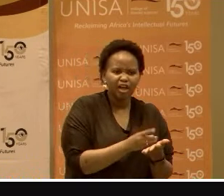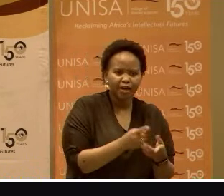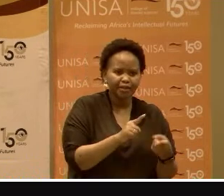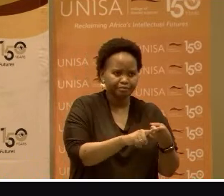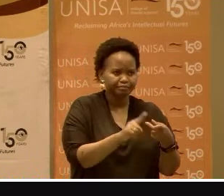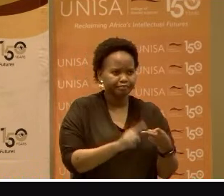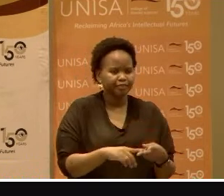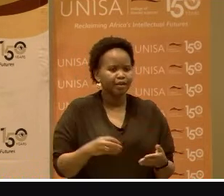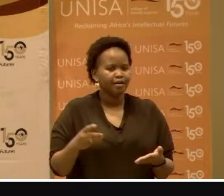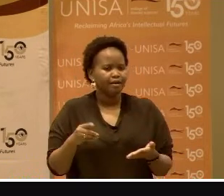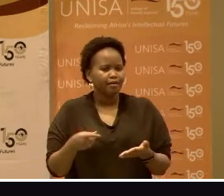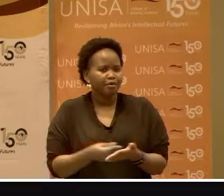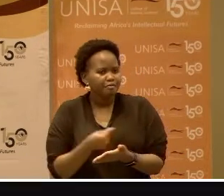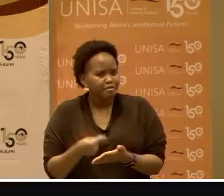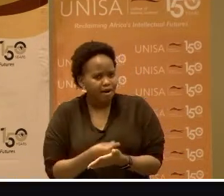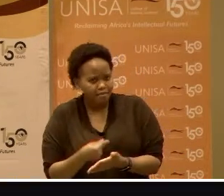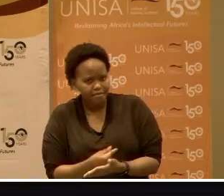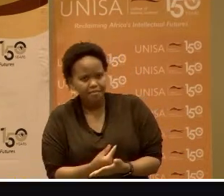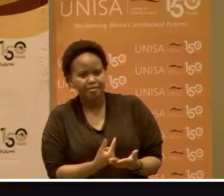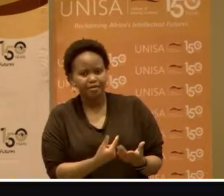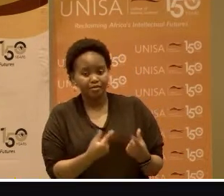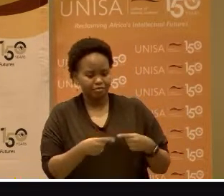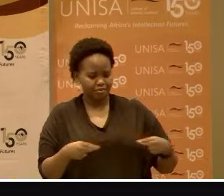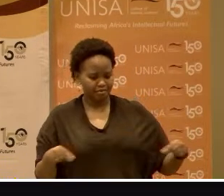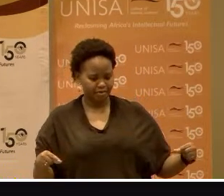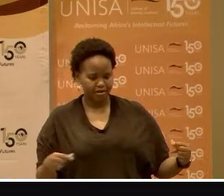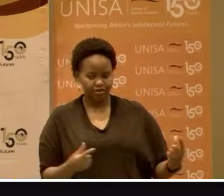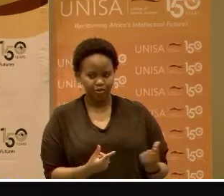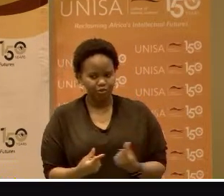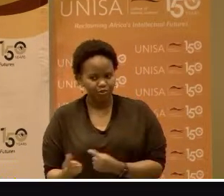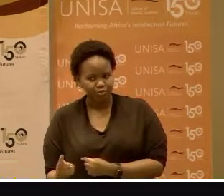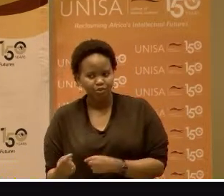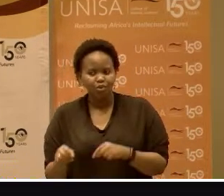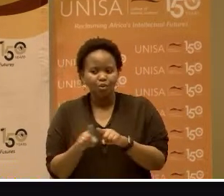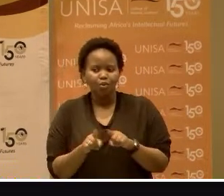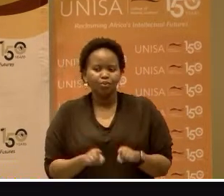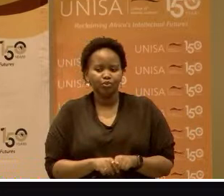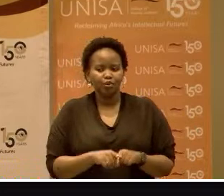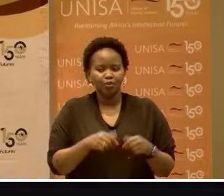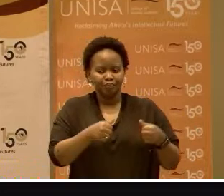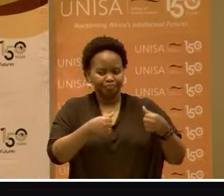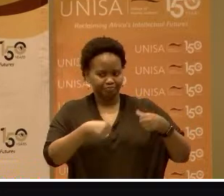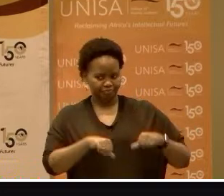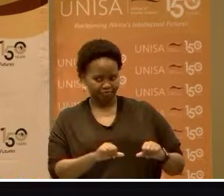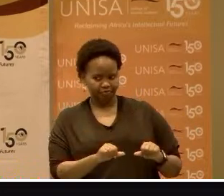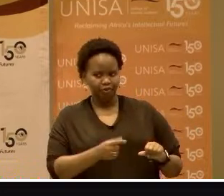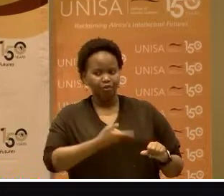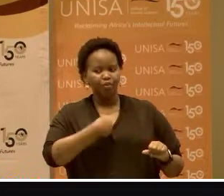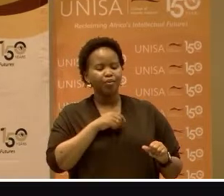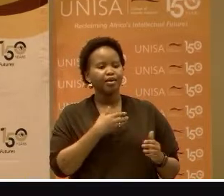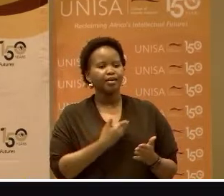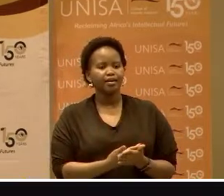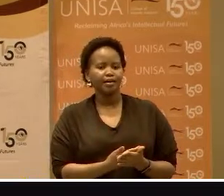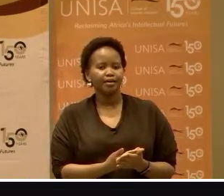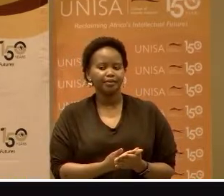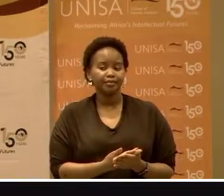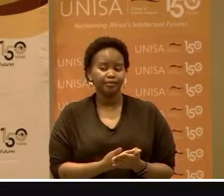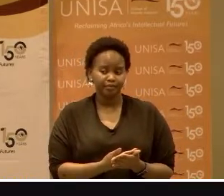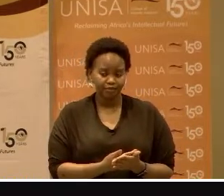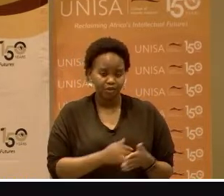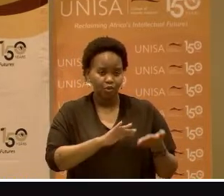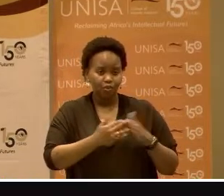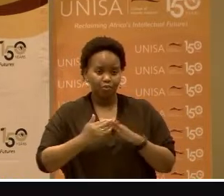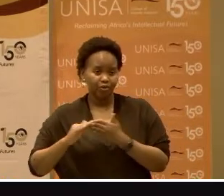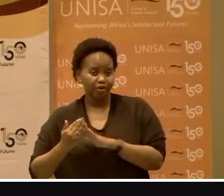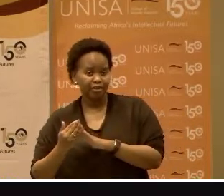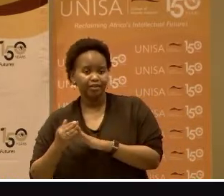reference materials that help to standardize the language. Then 4, we can collaborate with indigenous community,